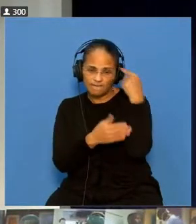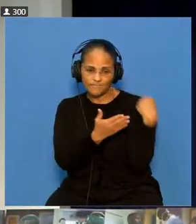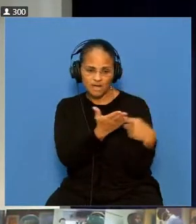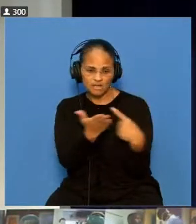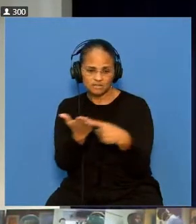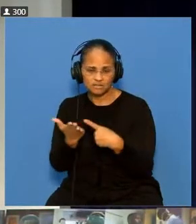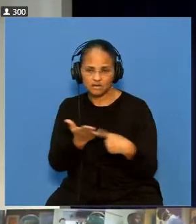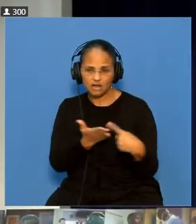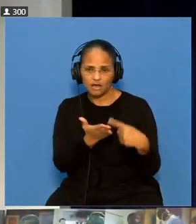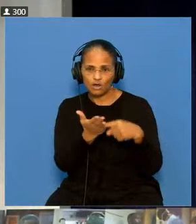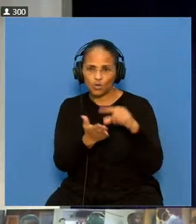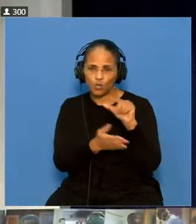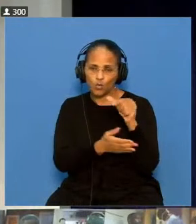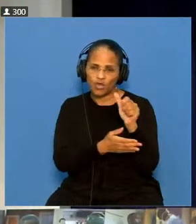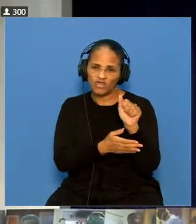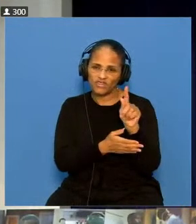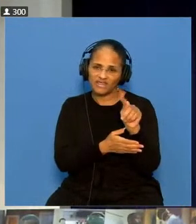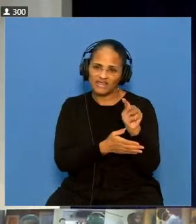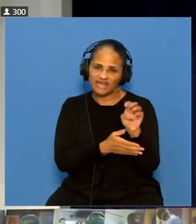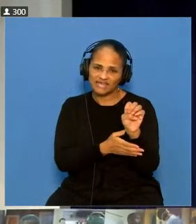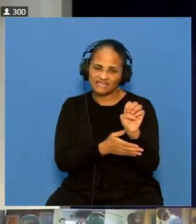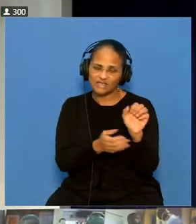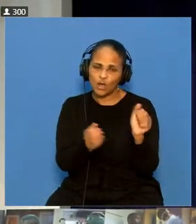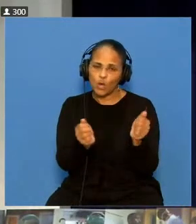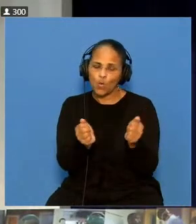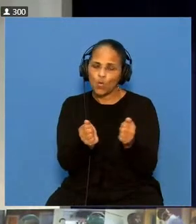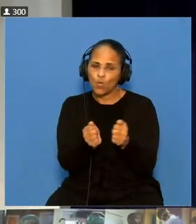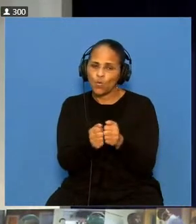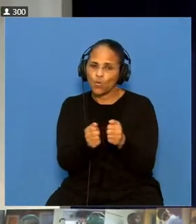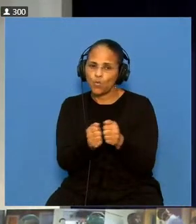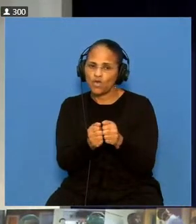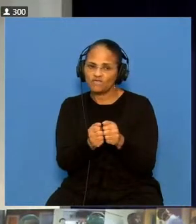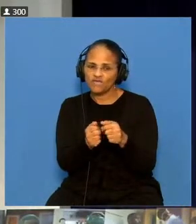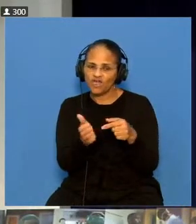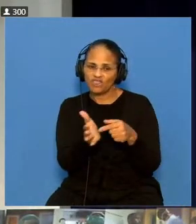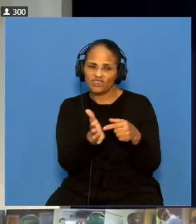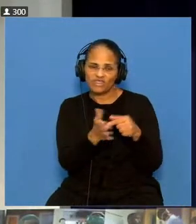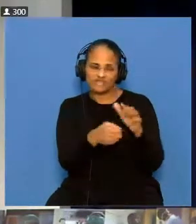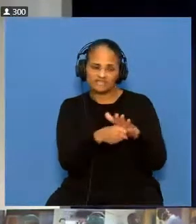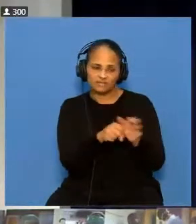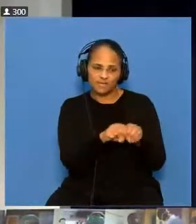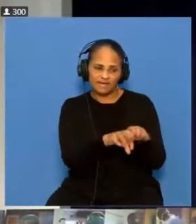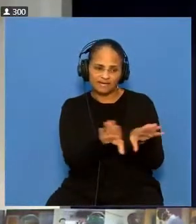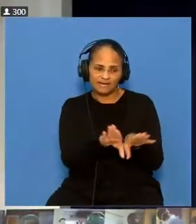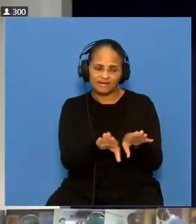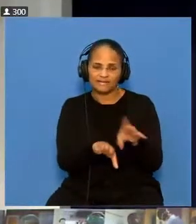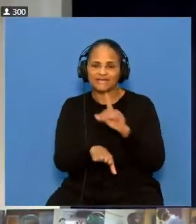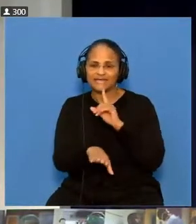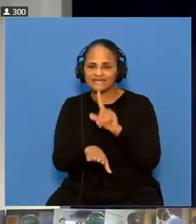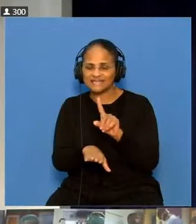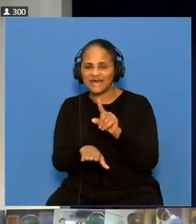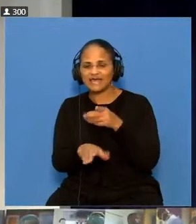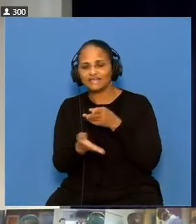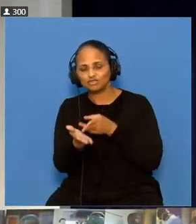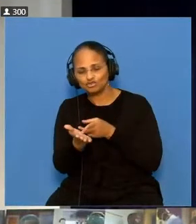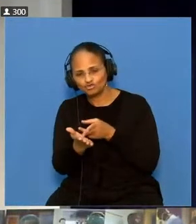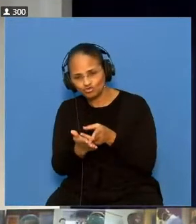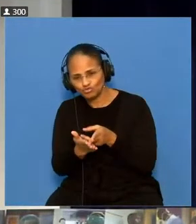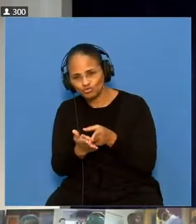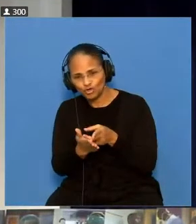with Mr. Gates with respect to matters regarding this pandemic? And is there any truth to Mr.